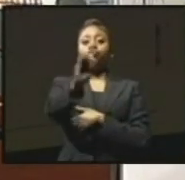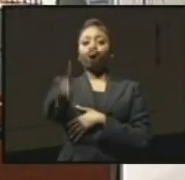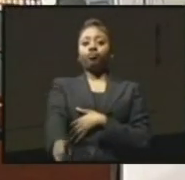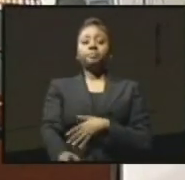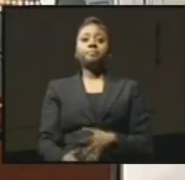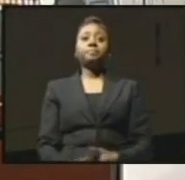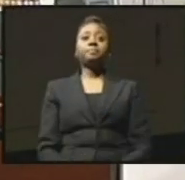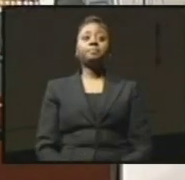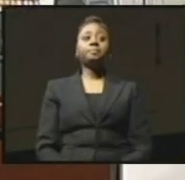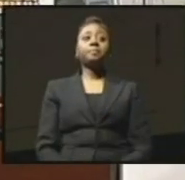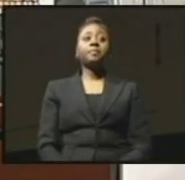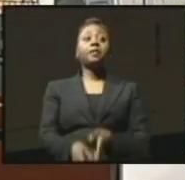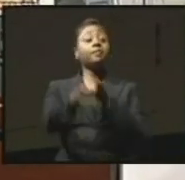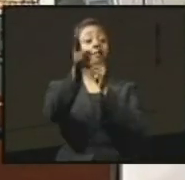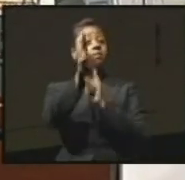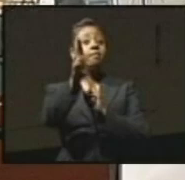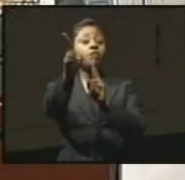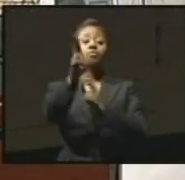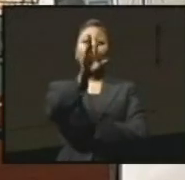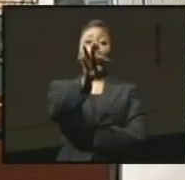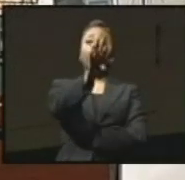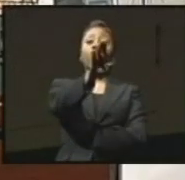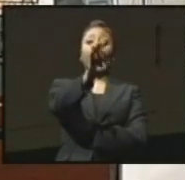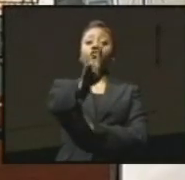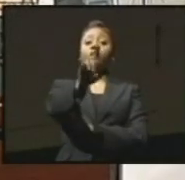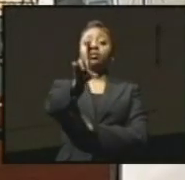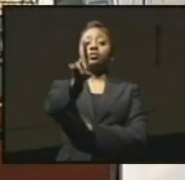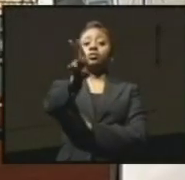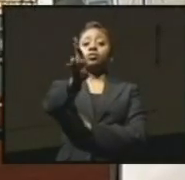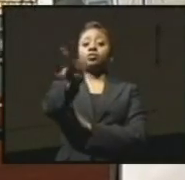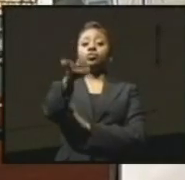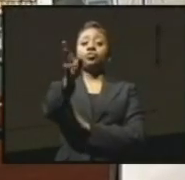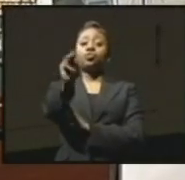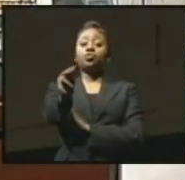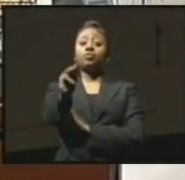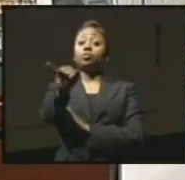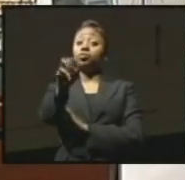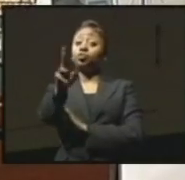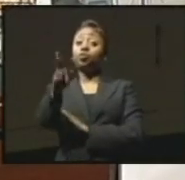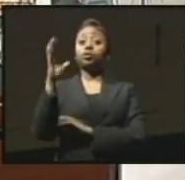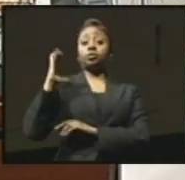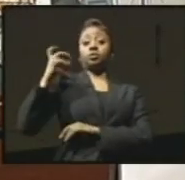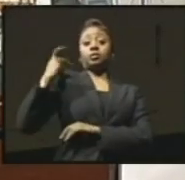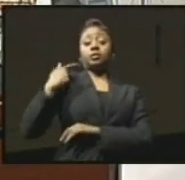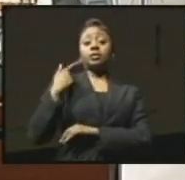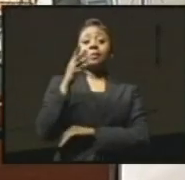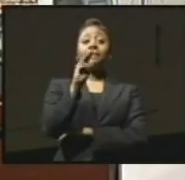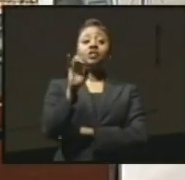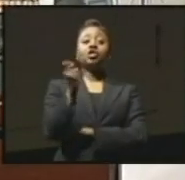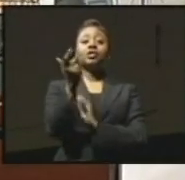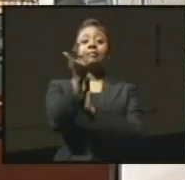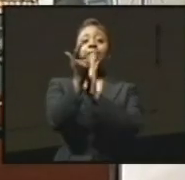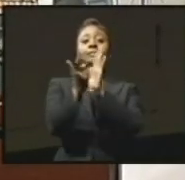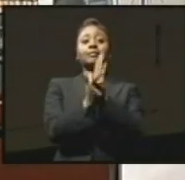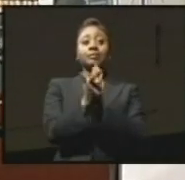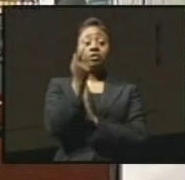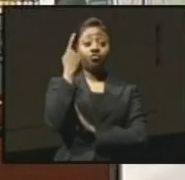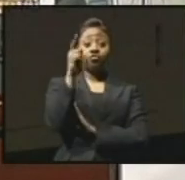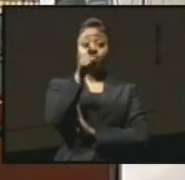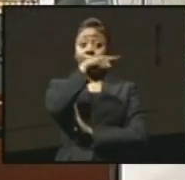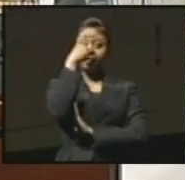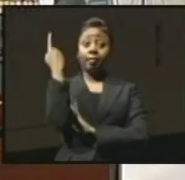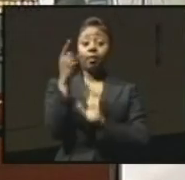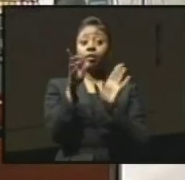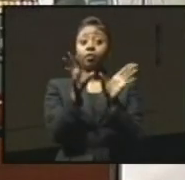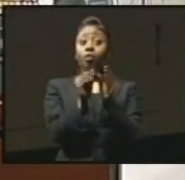Honorable Fred Dern Jr., Chair, Michigan Legislative Black Caucus. Honorable